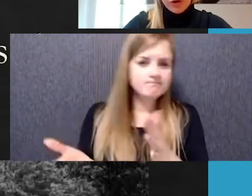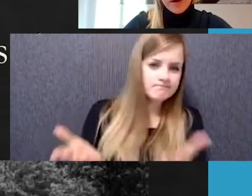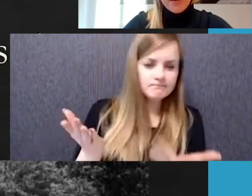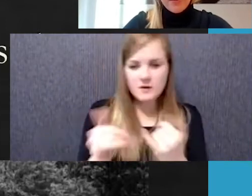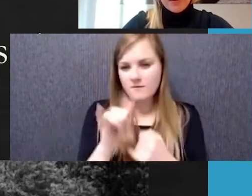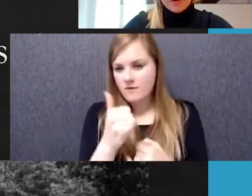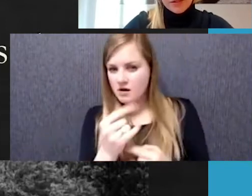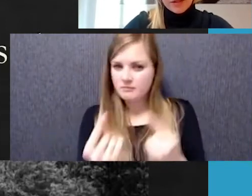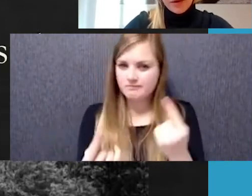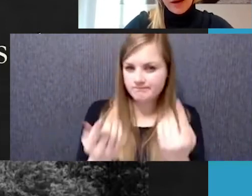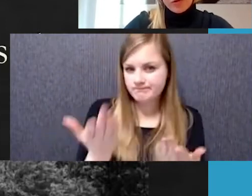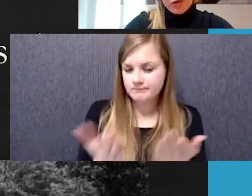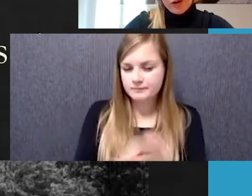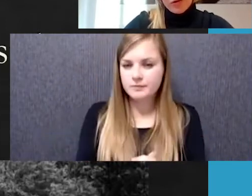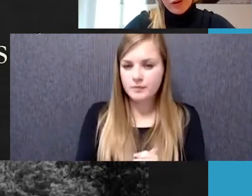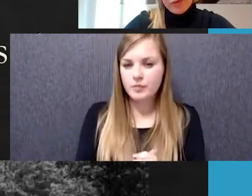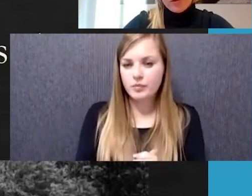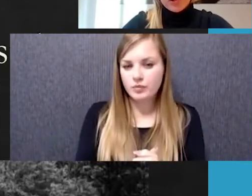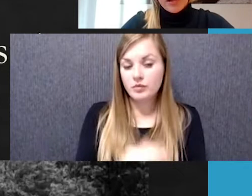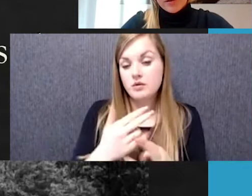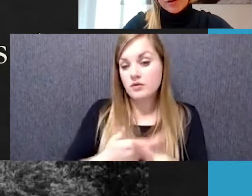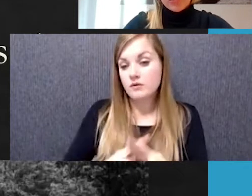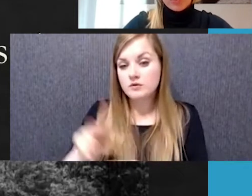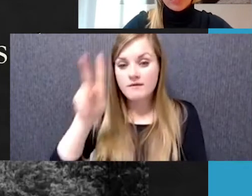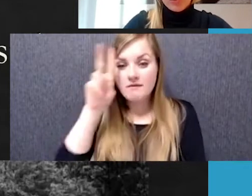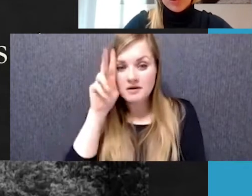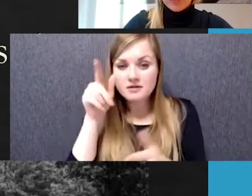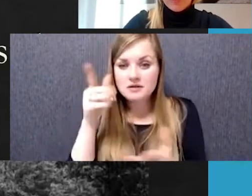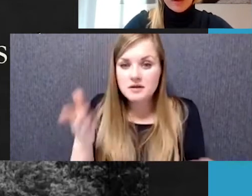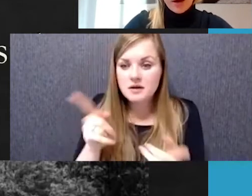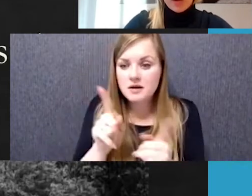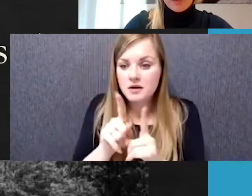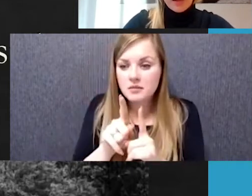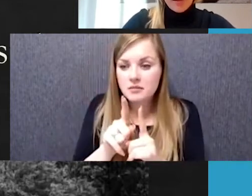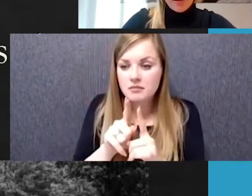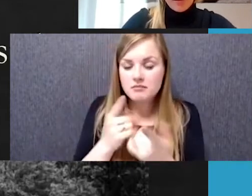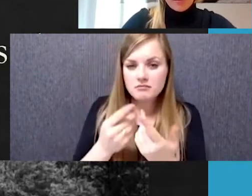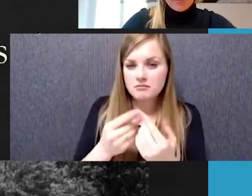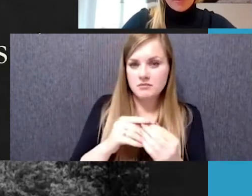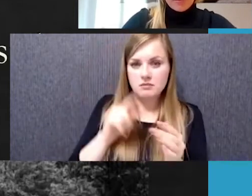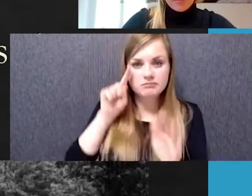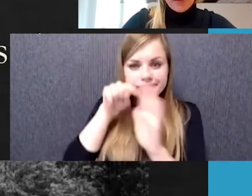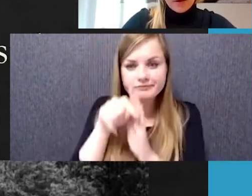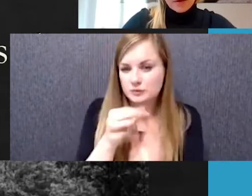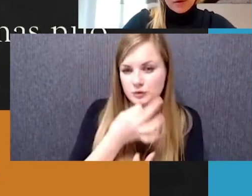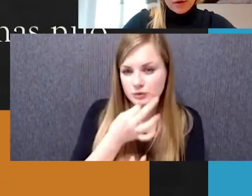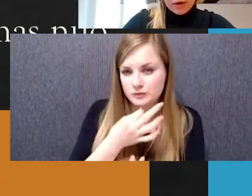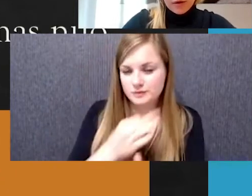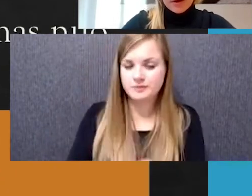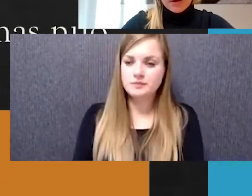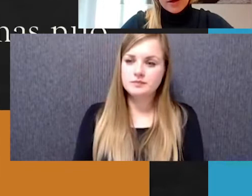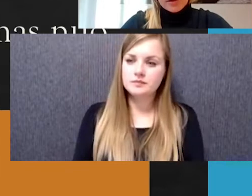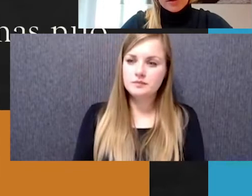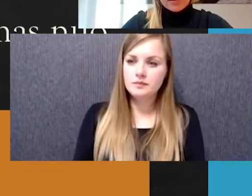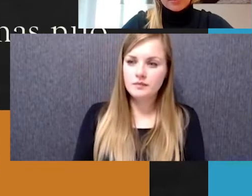dangerous in that sense that it should be considered as criminal offense